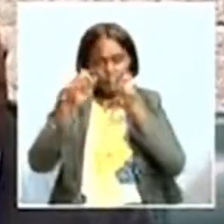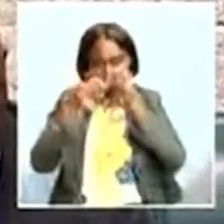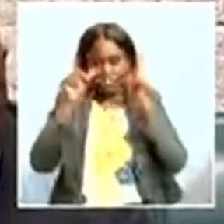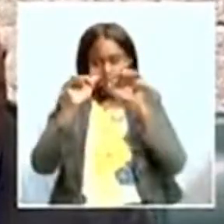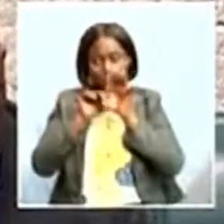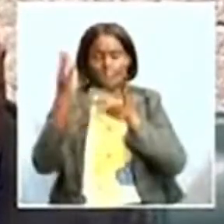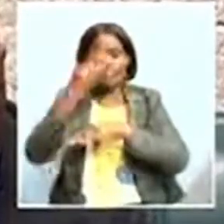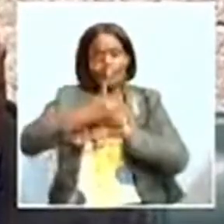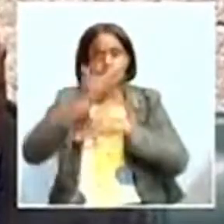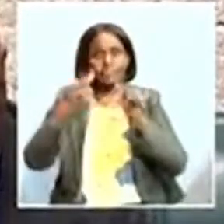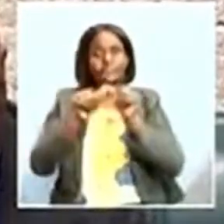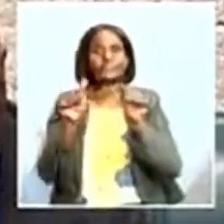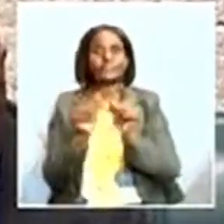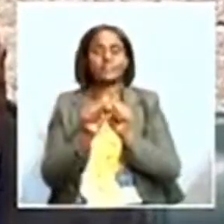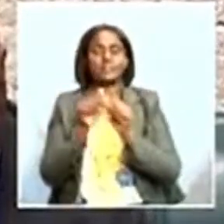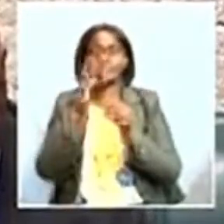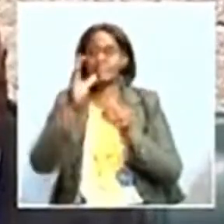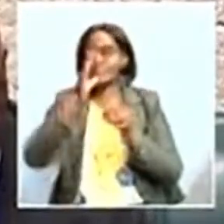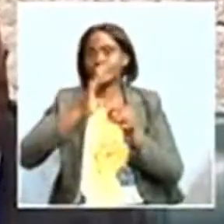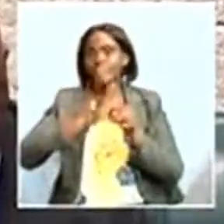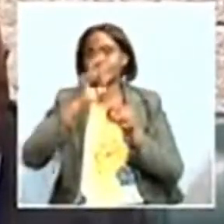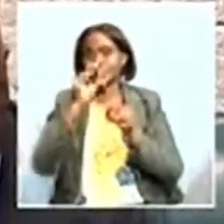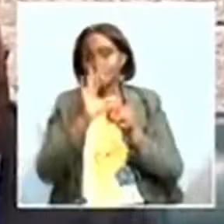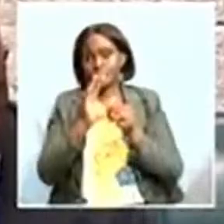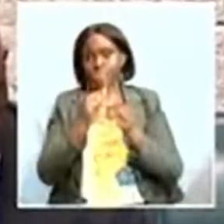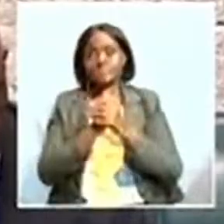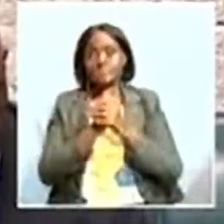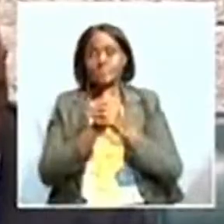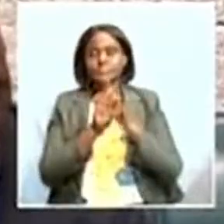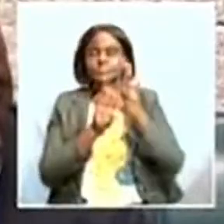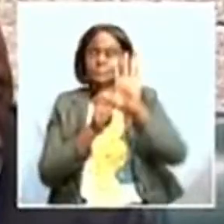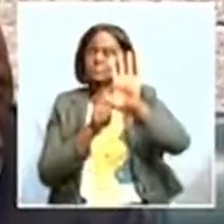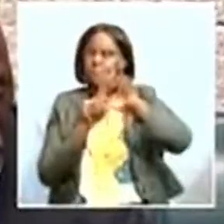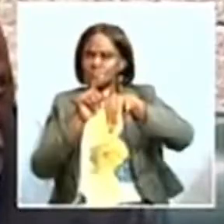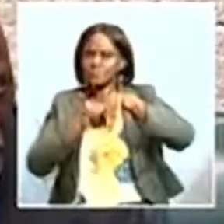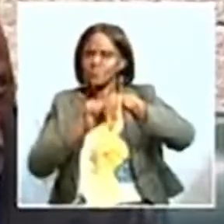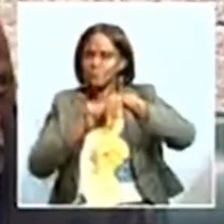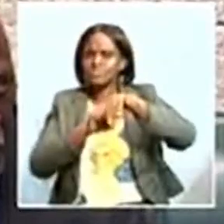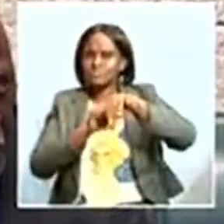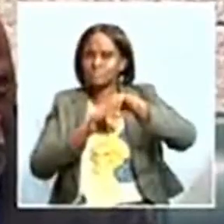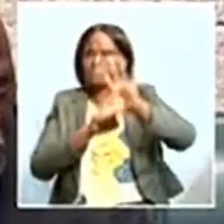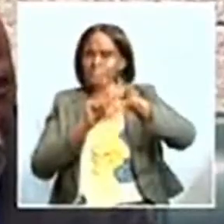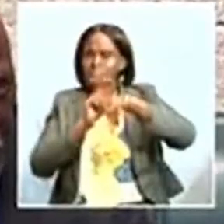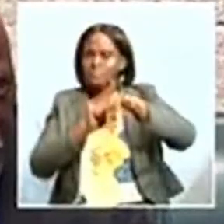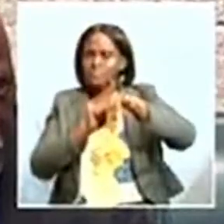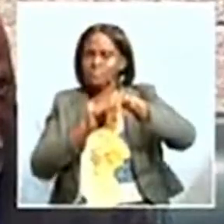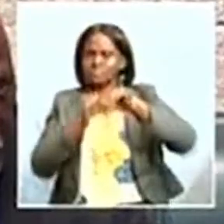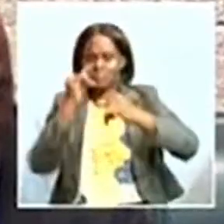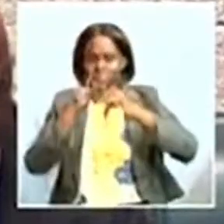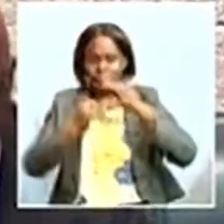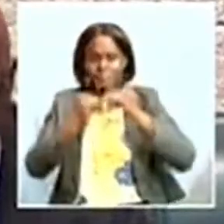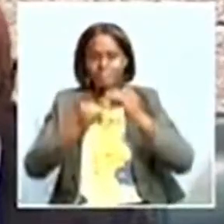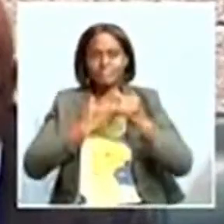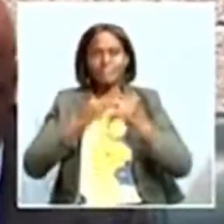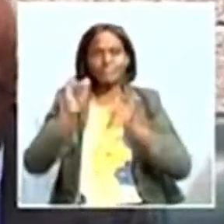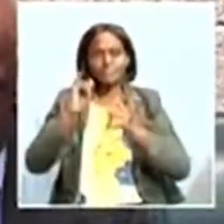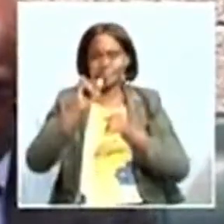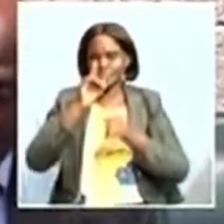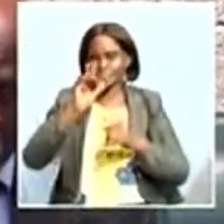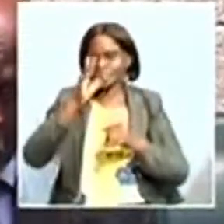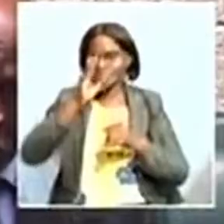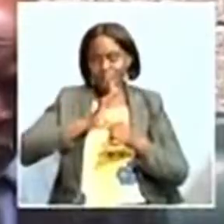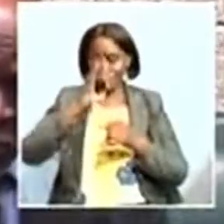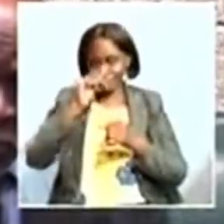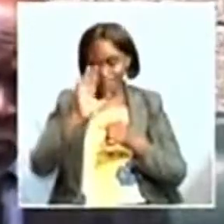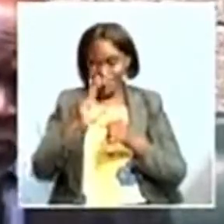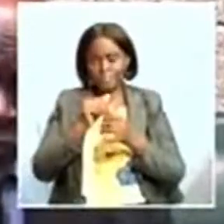border areas. Madam Speaker, your time is up, Honorable Member. Can you wind up? Yes, Madam Speaker. Madam